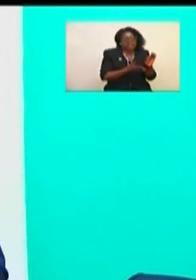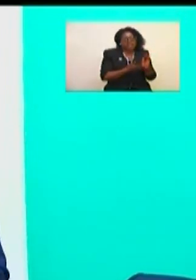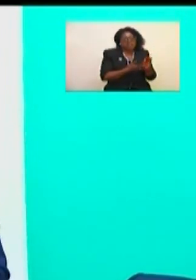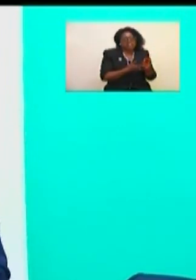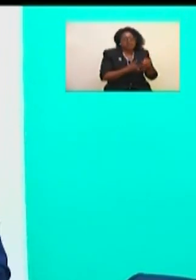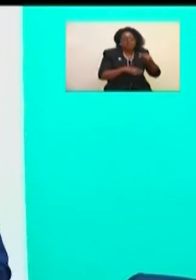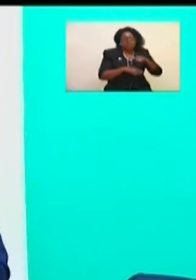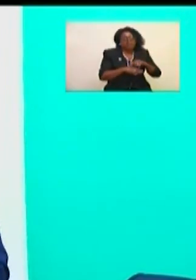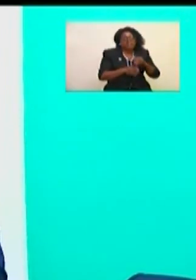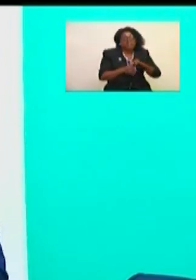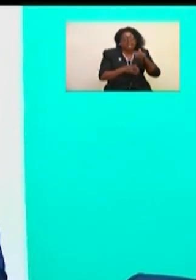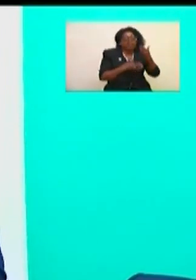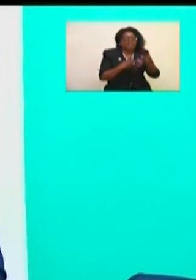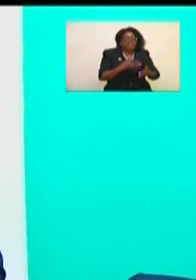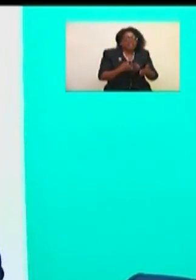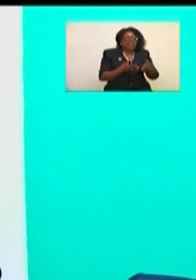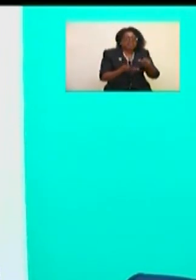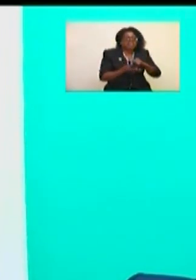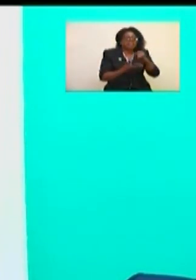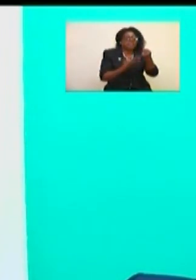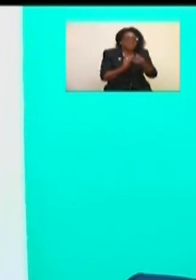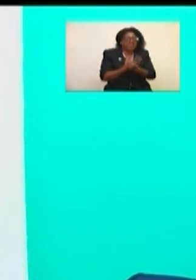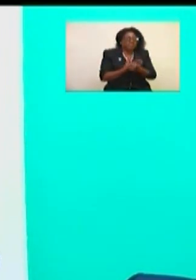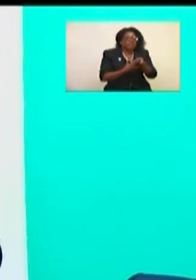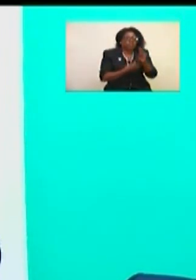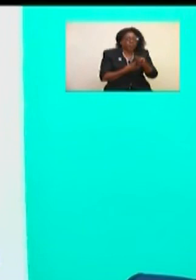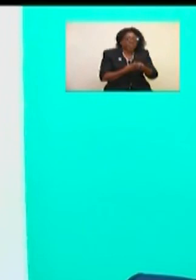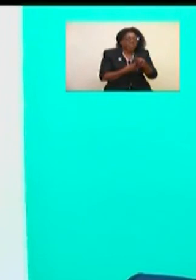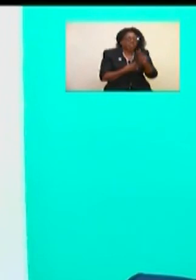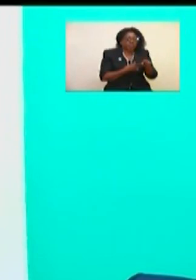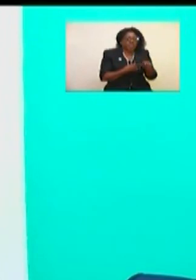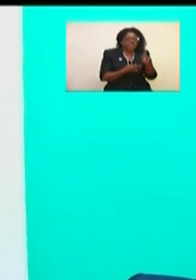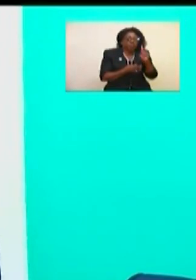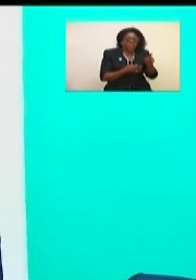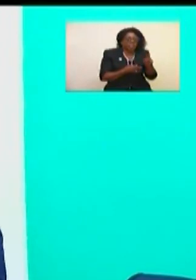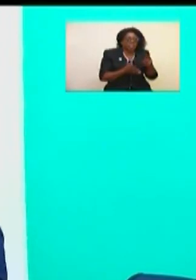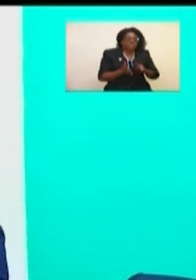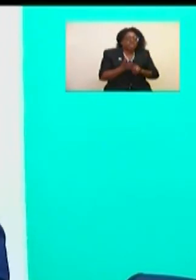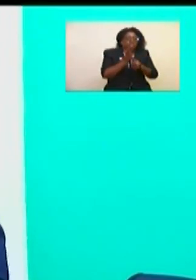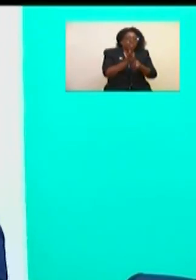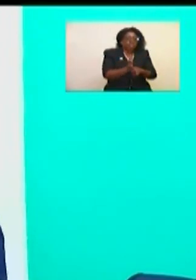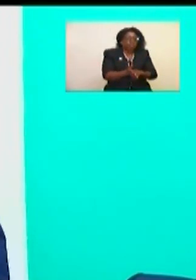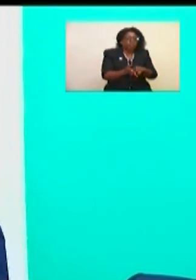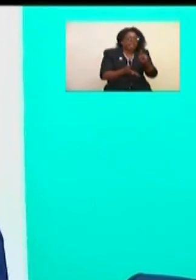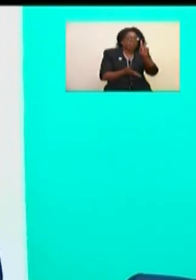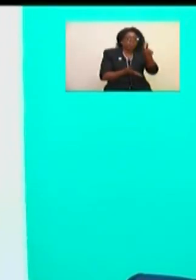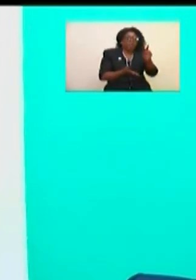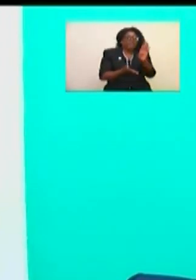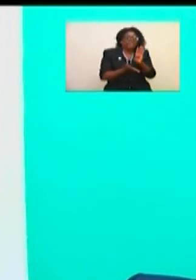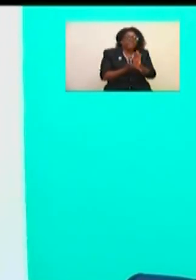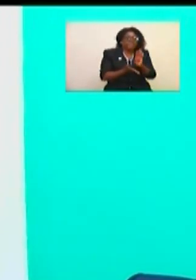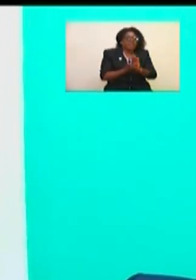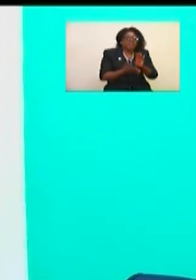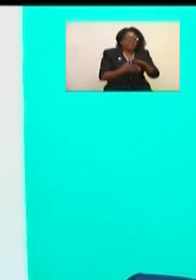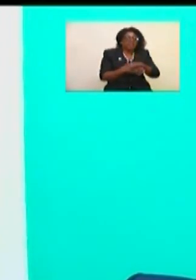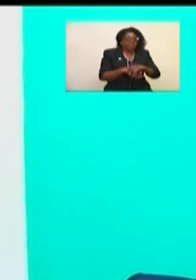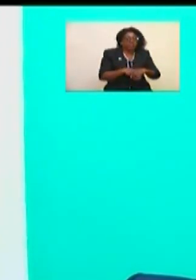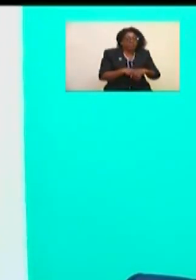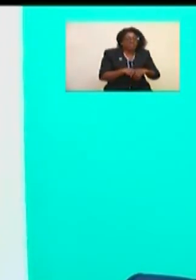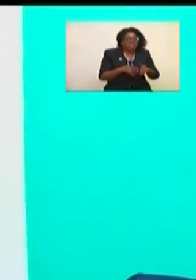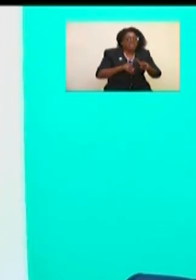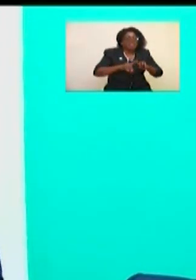2021 revealed a $1 billion discrepancy from the